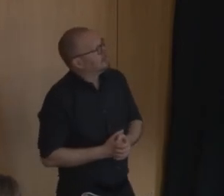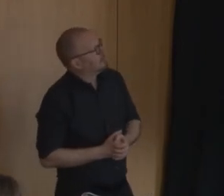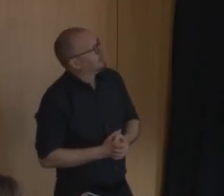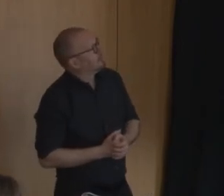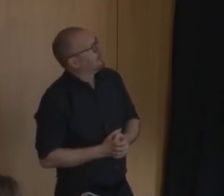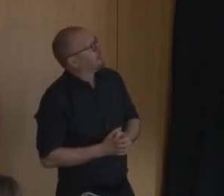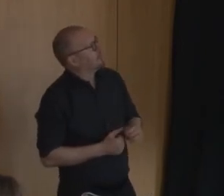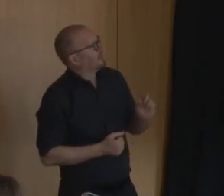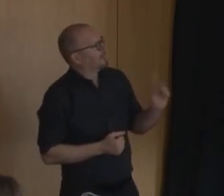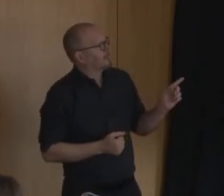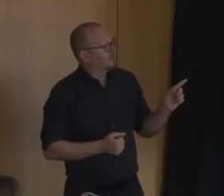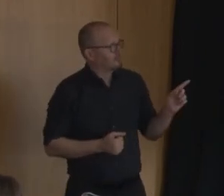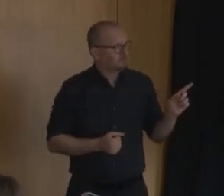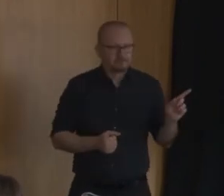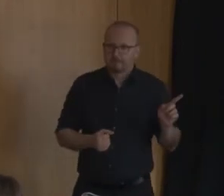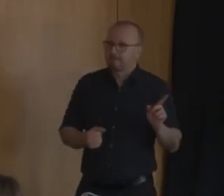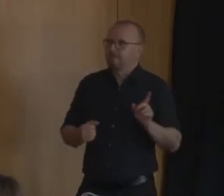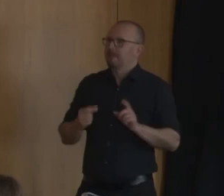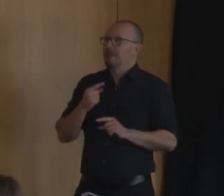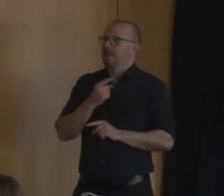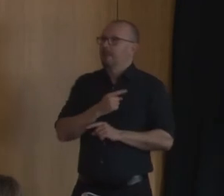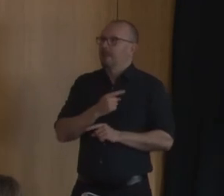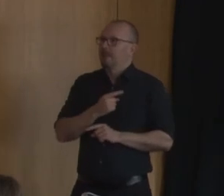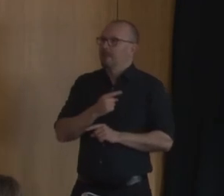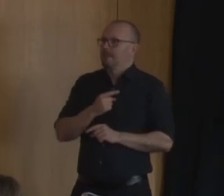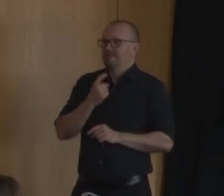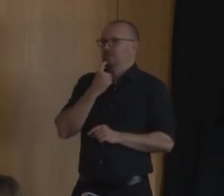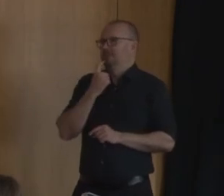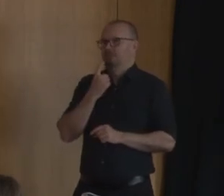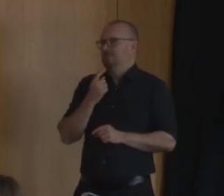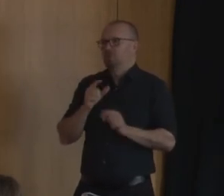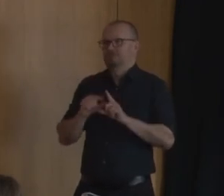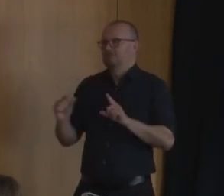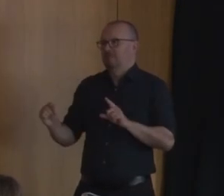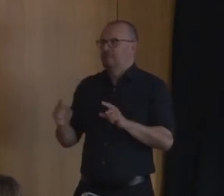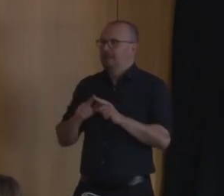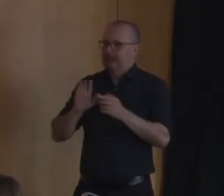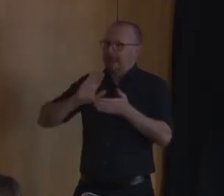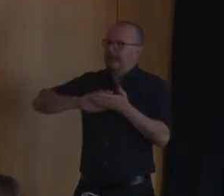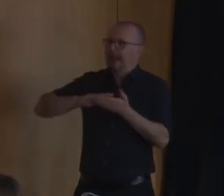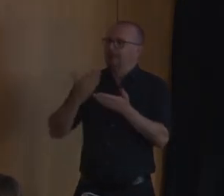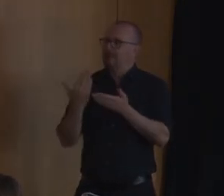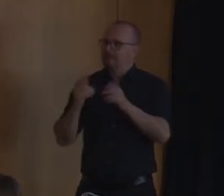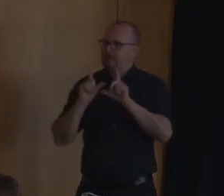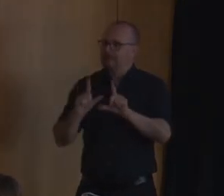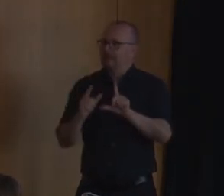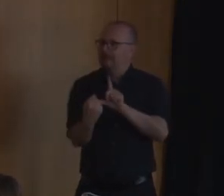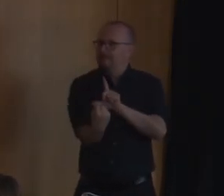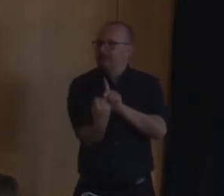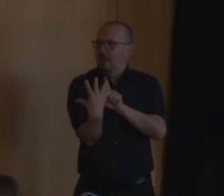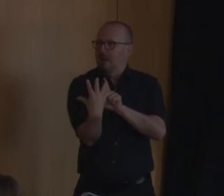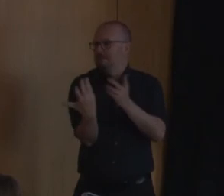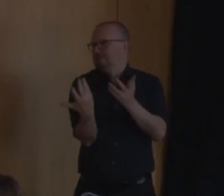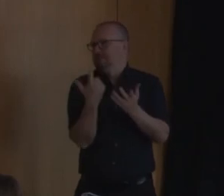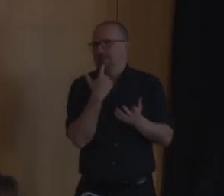isn't digital or screen-based. It's backlit labels with light and sound triggers. But it's still radically